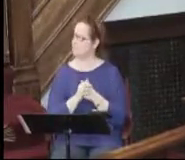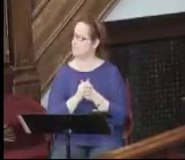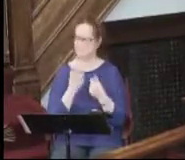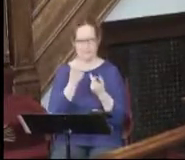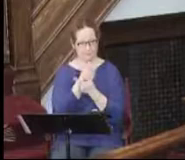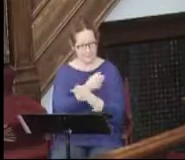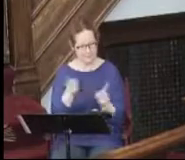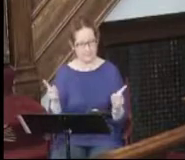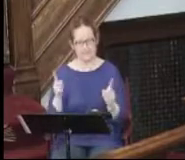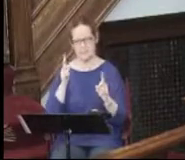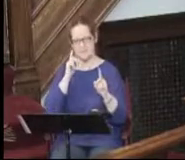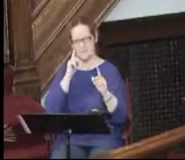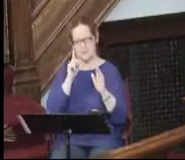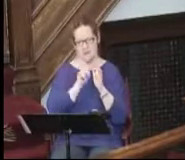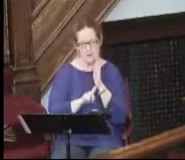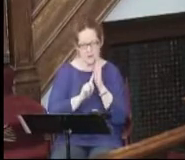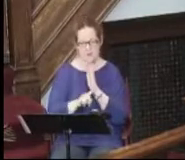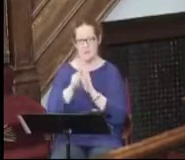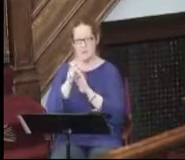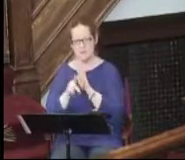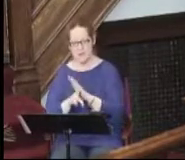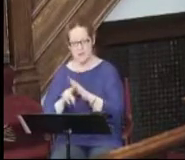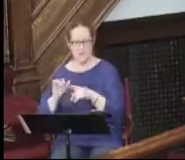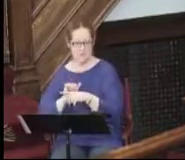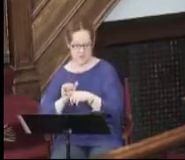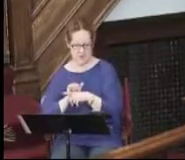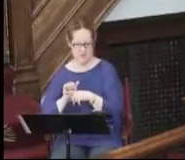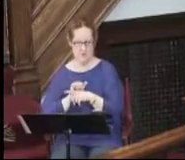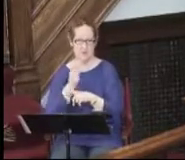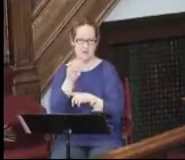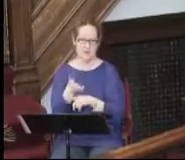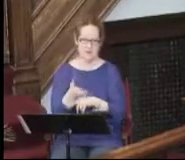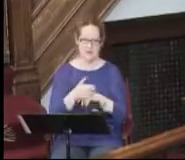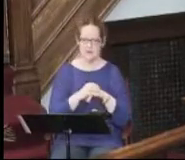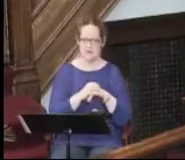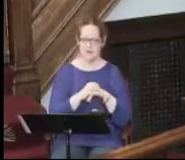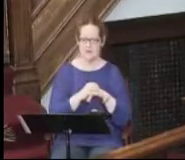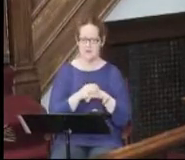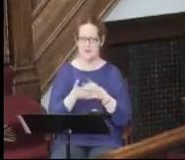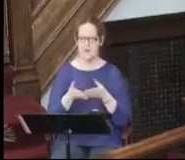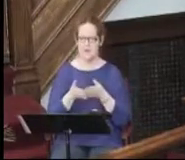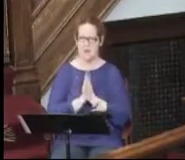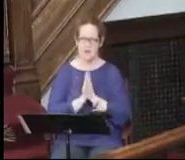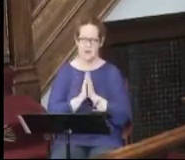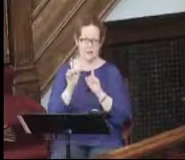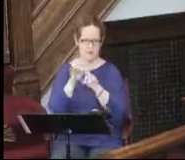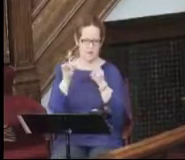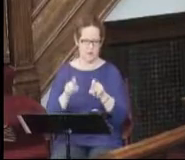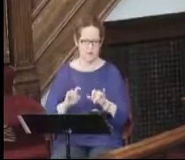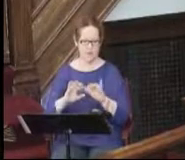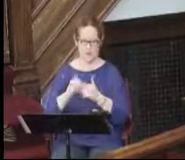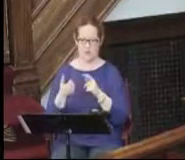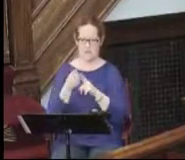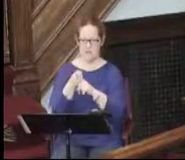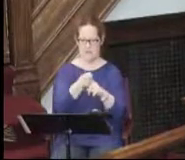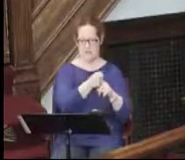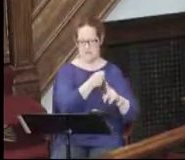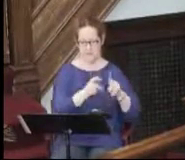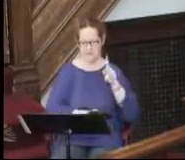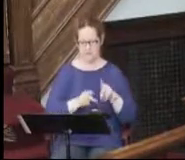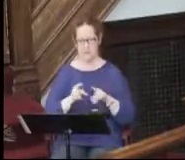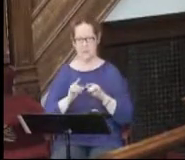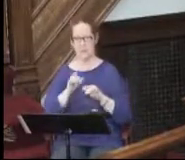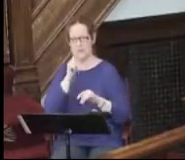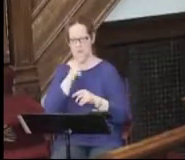you should look at the policies and practices that are in place and ask the question, how does this impact people? Who is